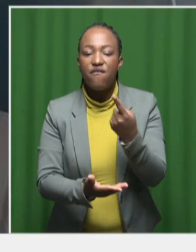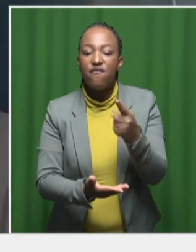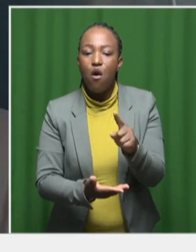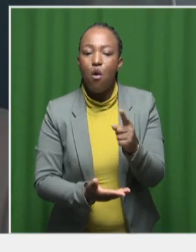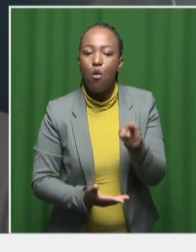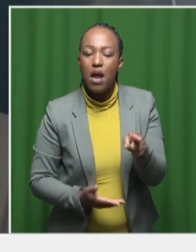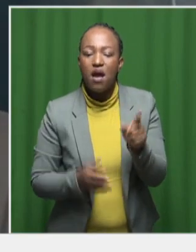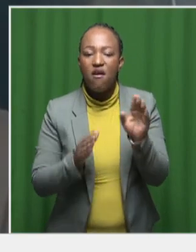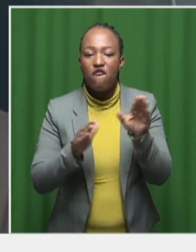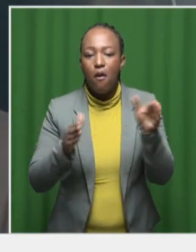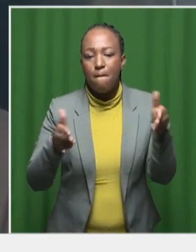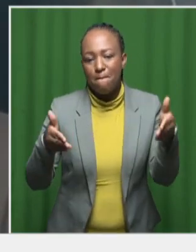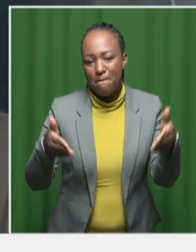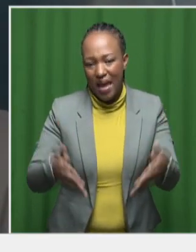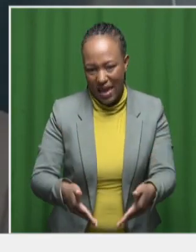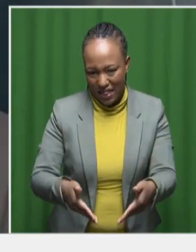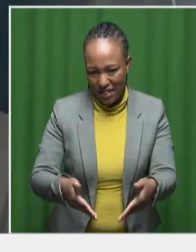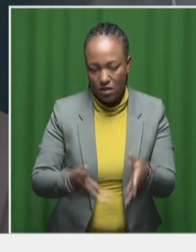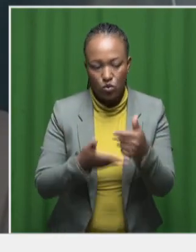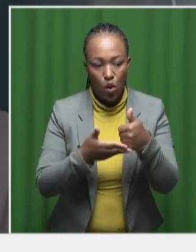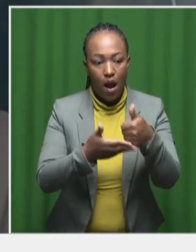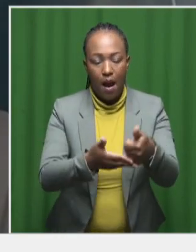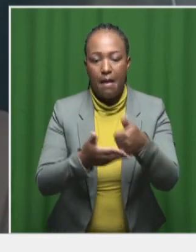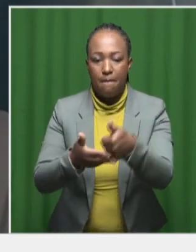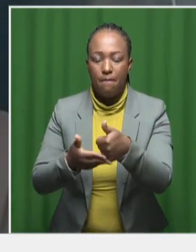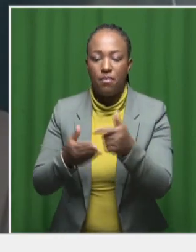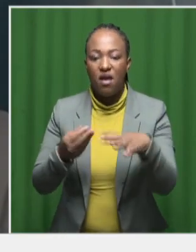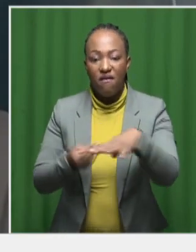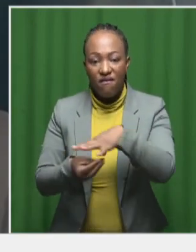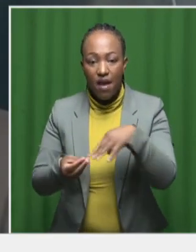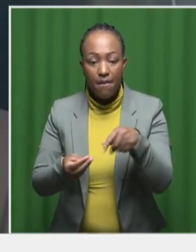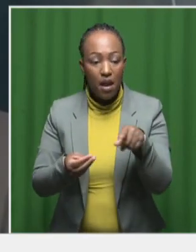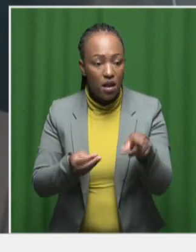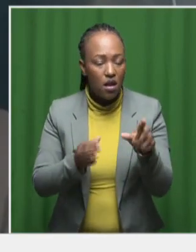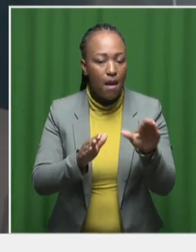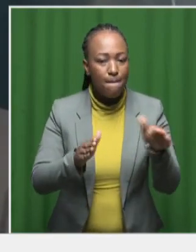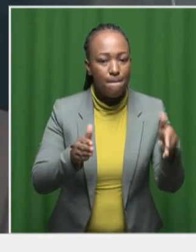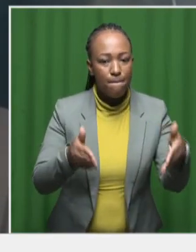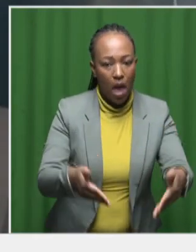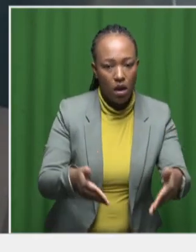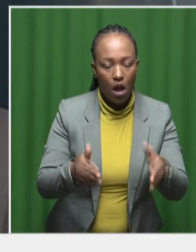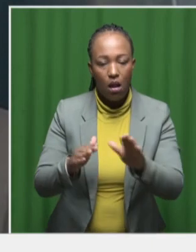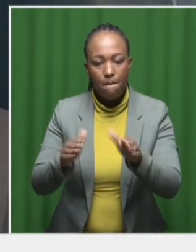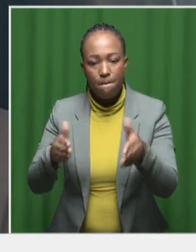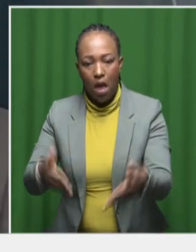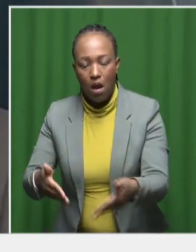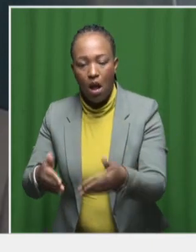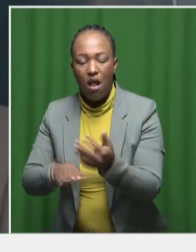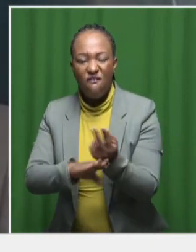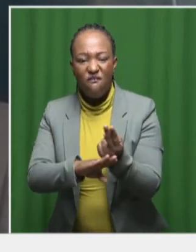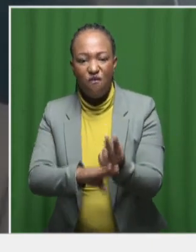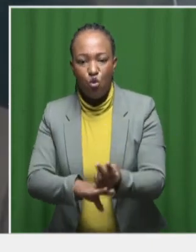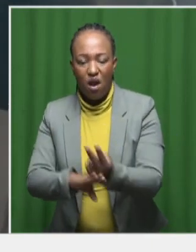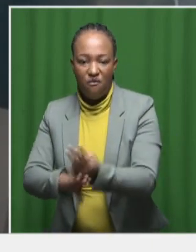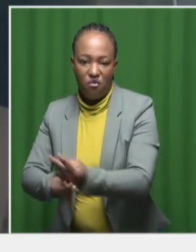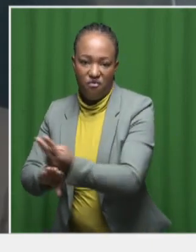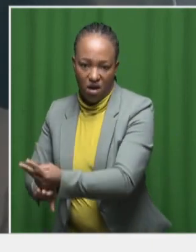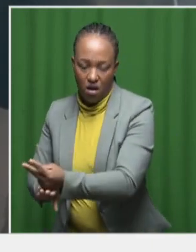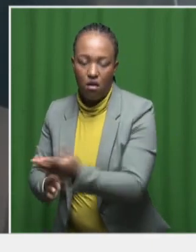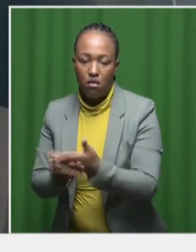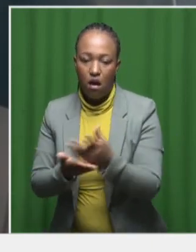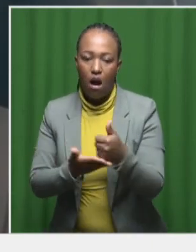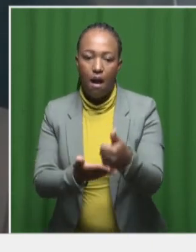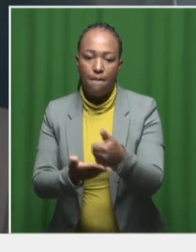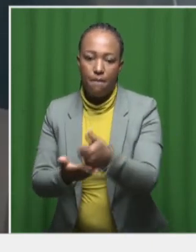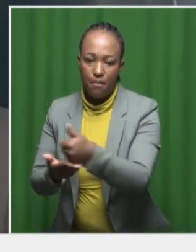of burials, to assist families, grieving families with their burials. So therefore, as